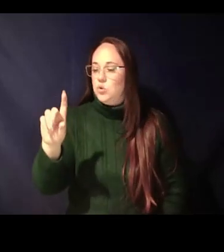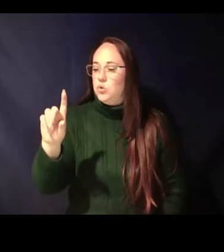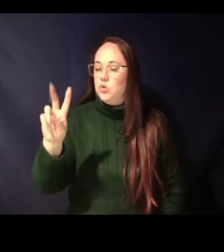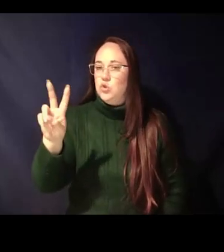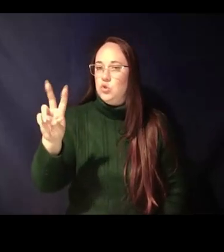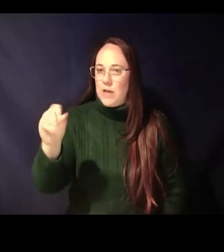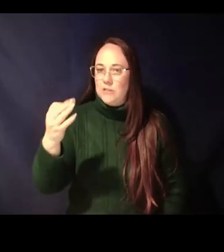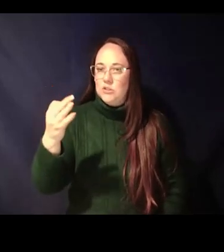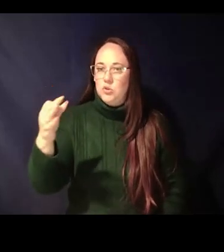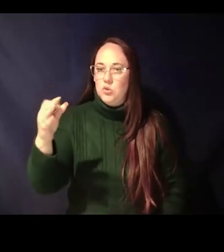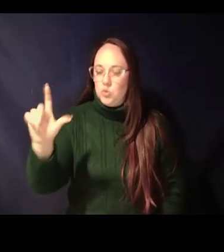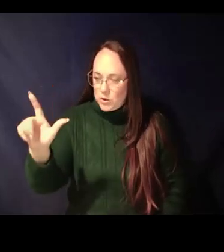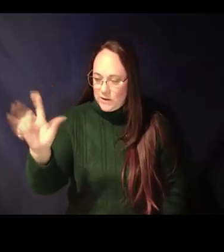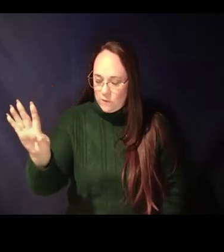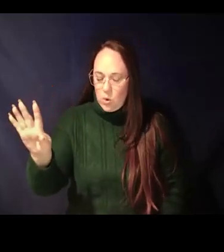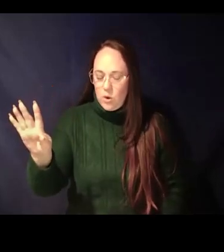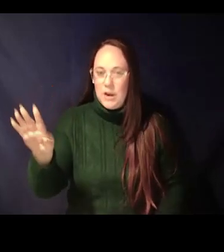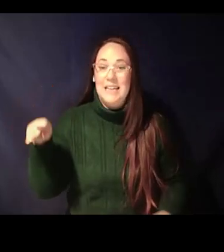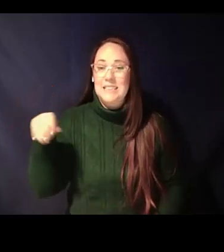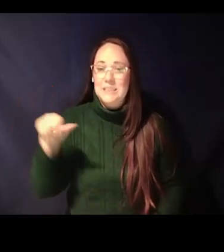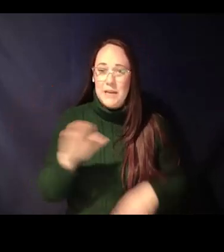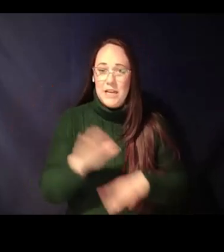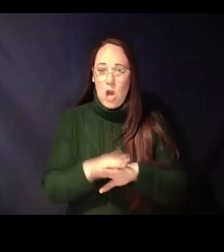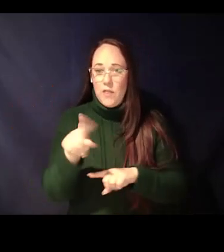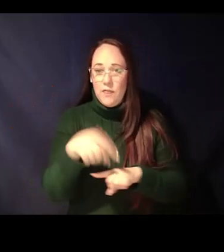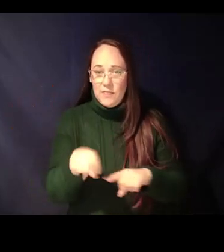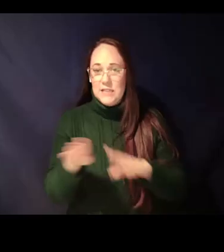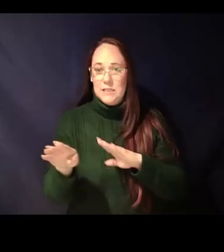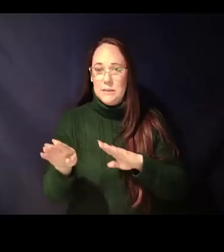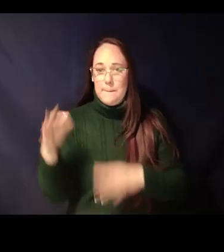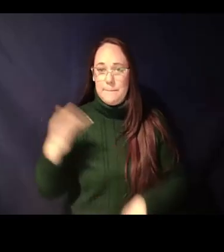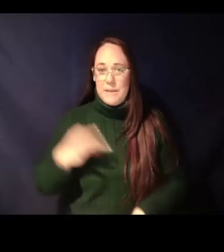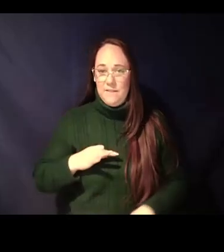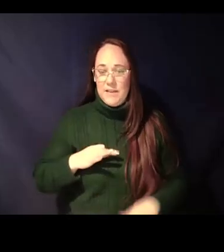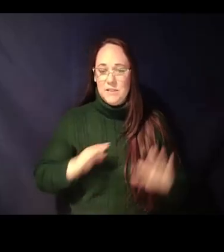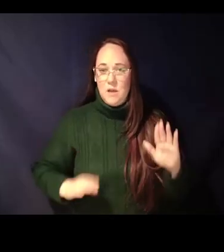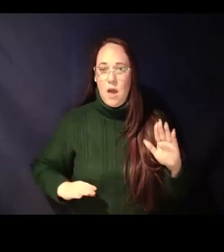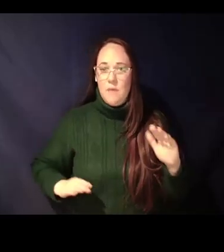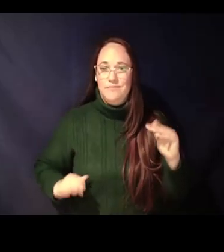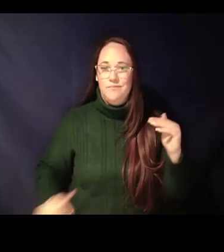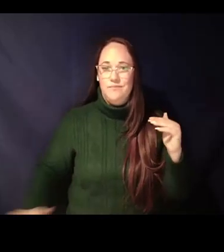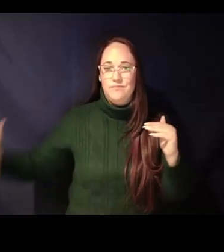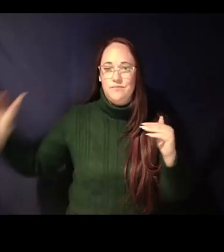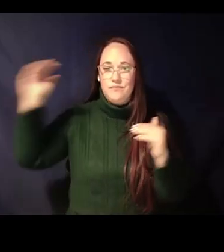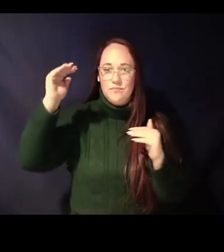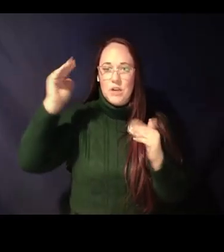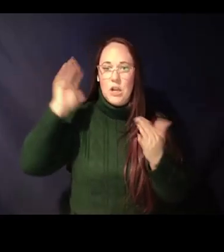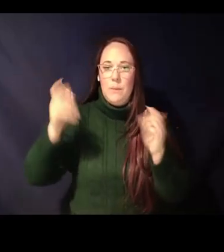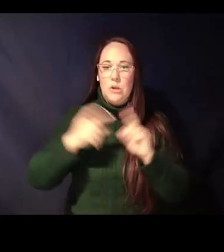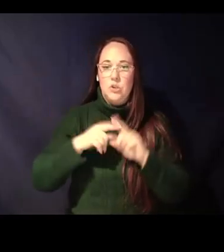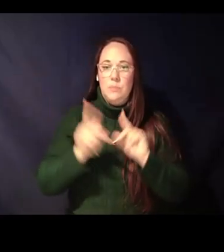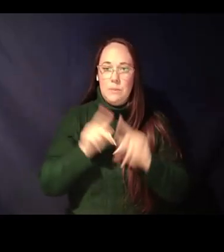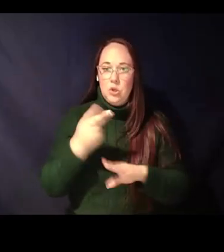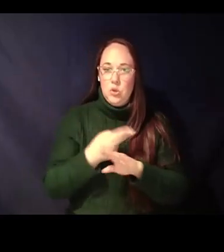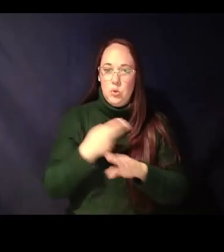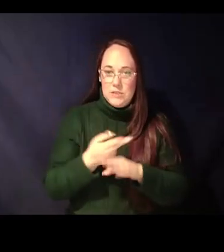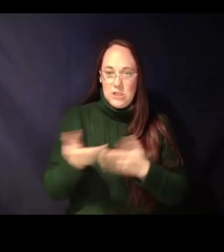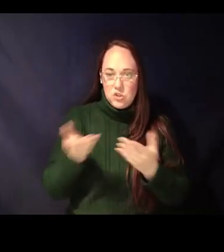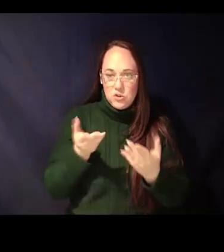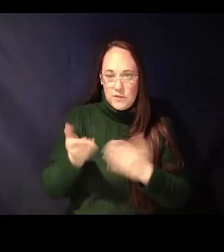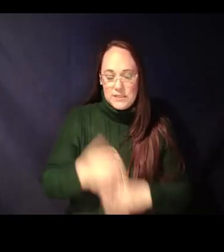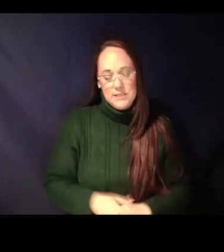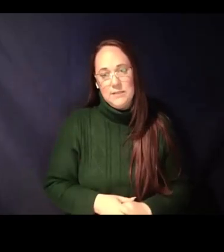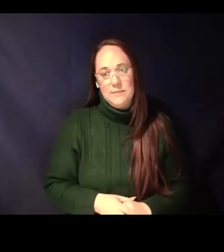these capitated behavioral health benefits outpaced growth in the number of individuals utilizing these services. In